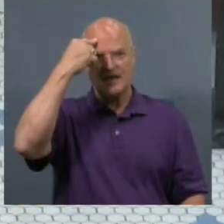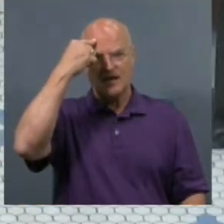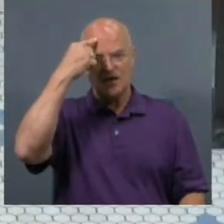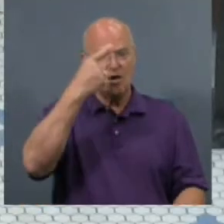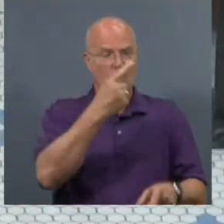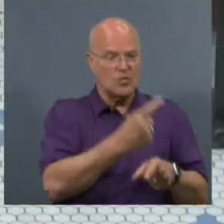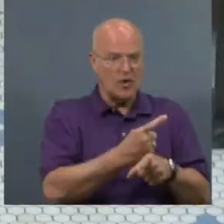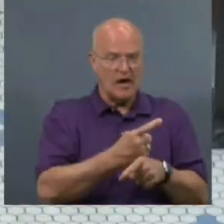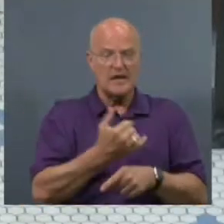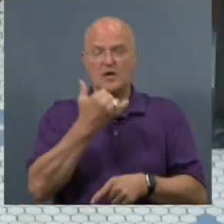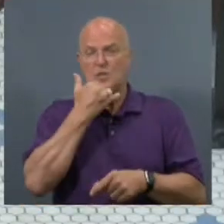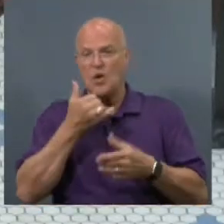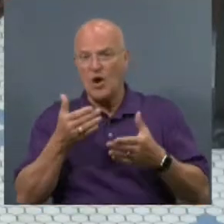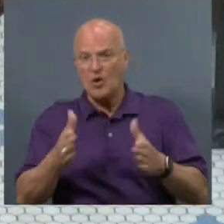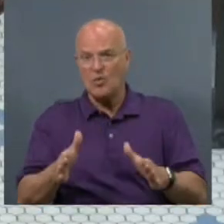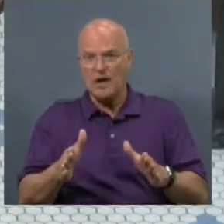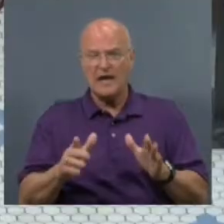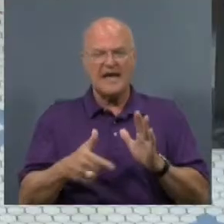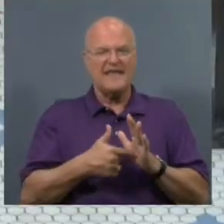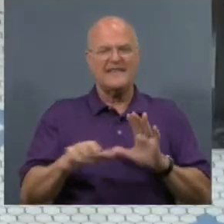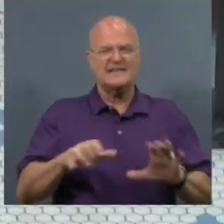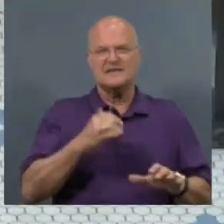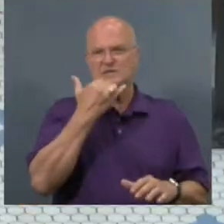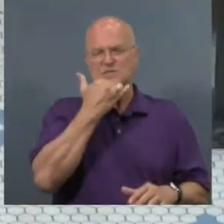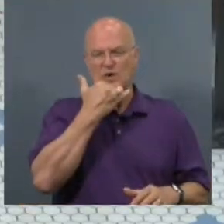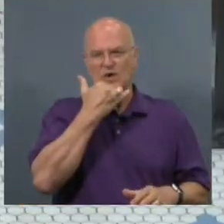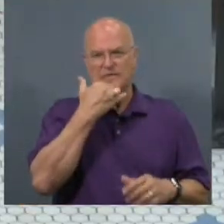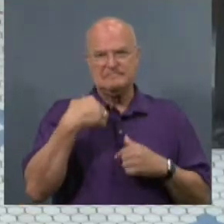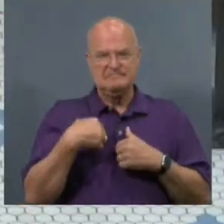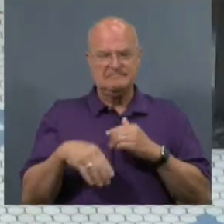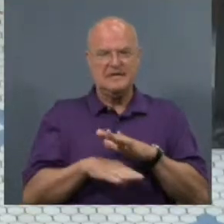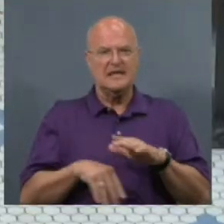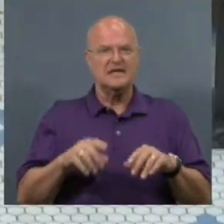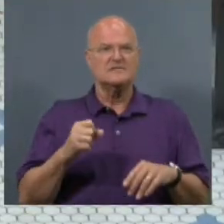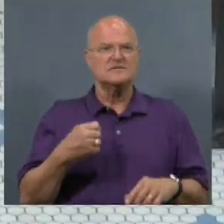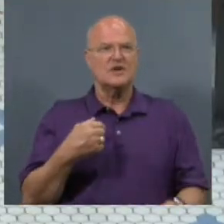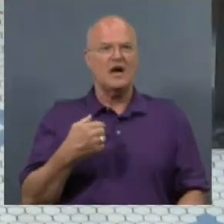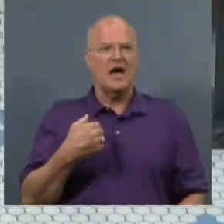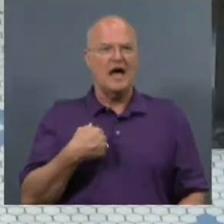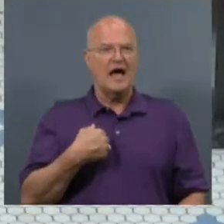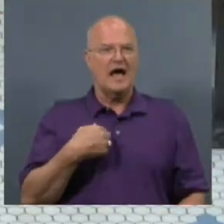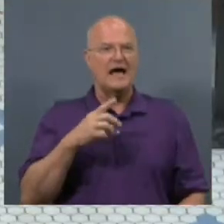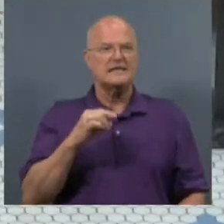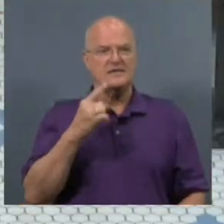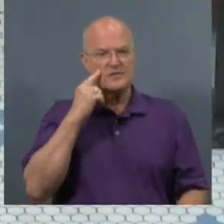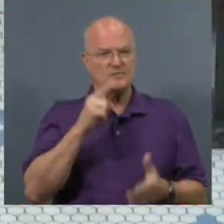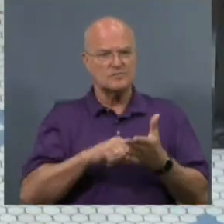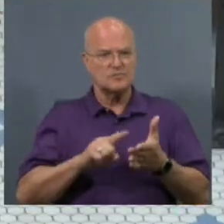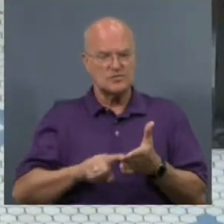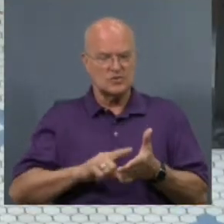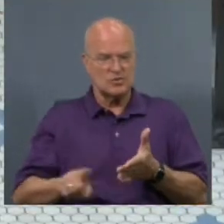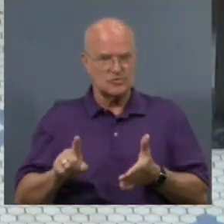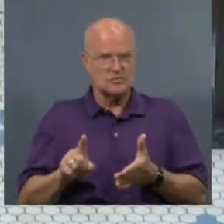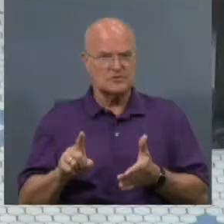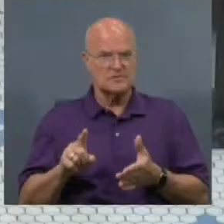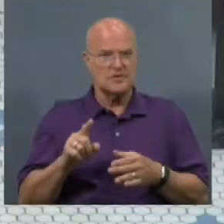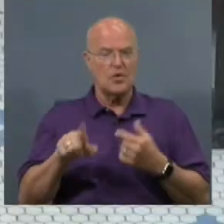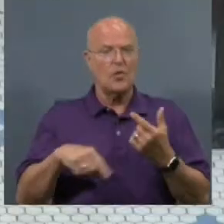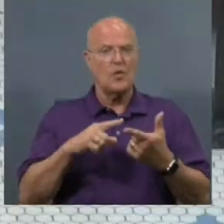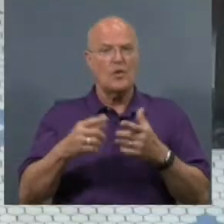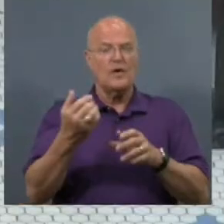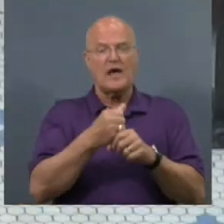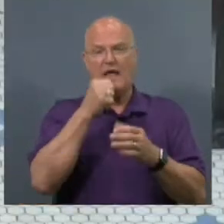wrong way to do things, and I think this has just been done all wrong, basically. So I did do a little research when we